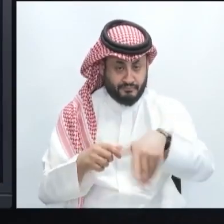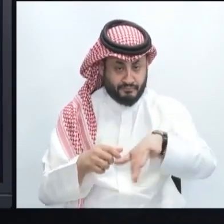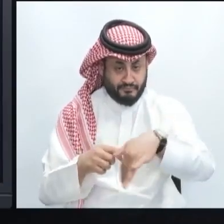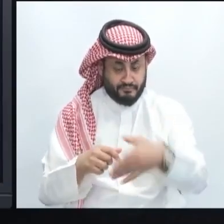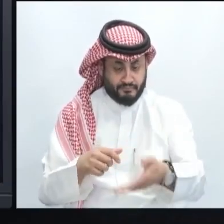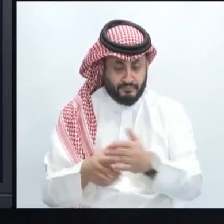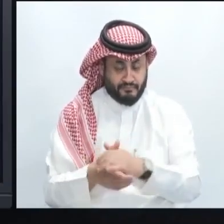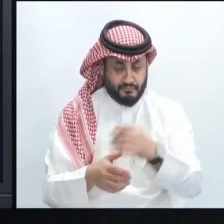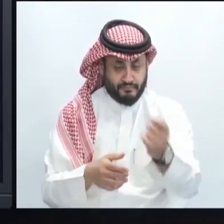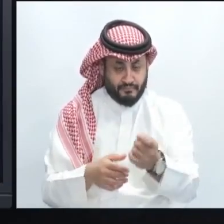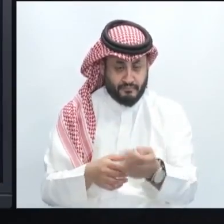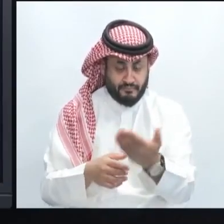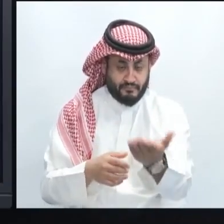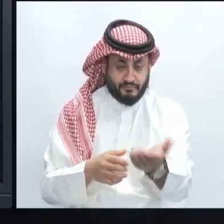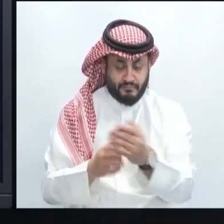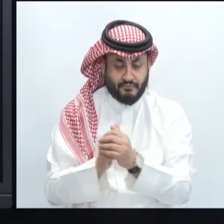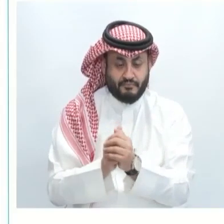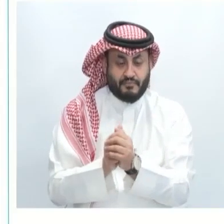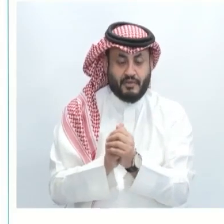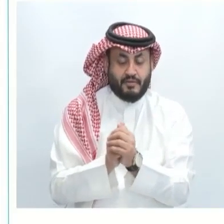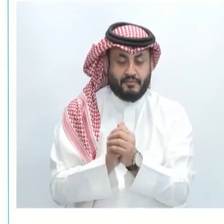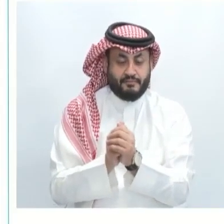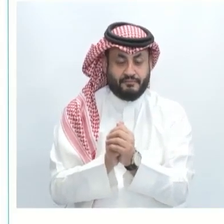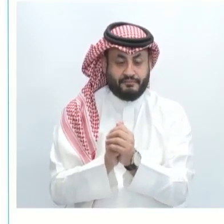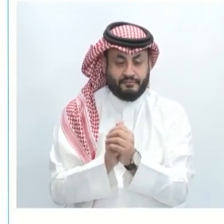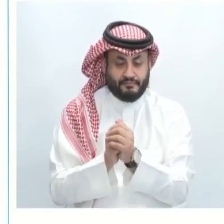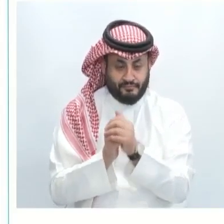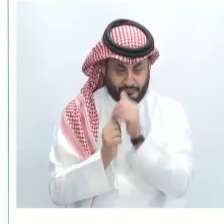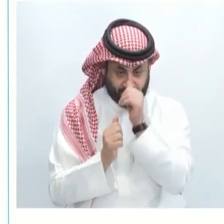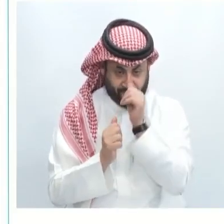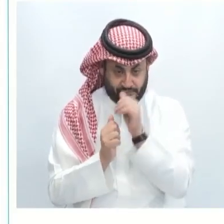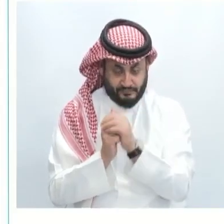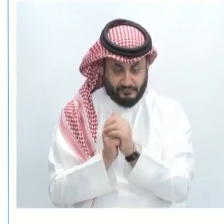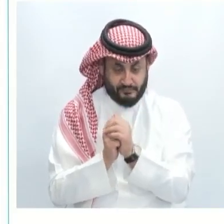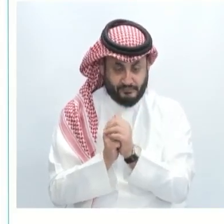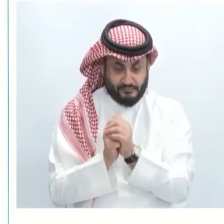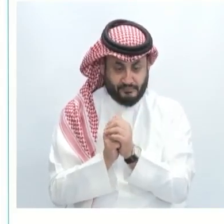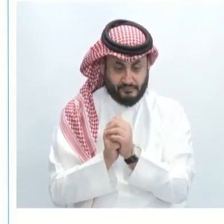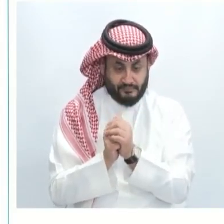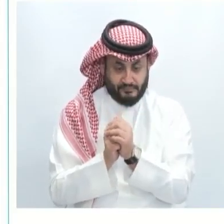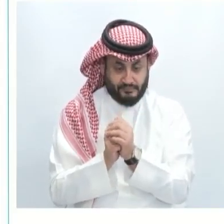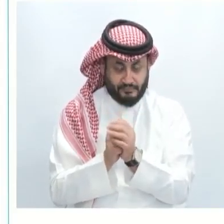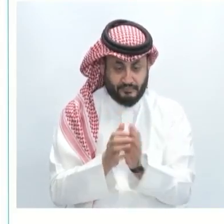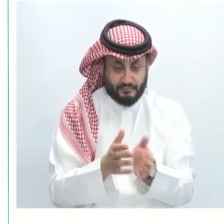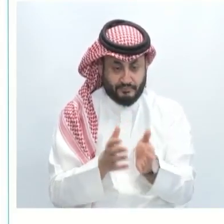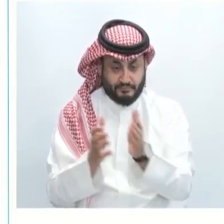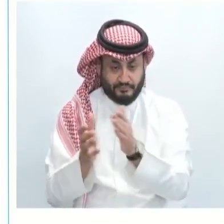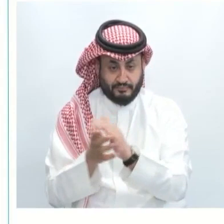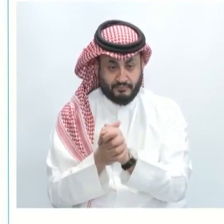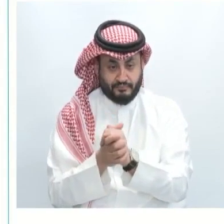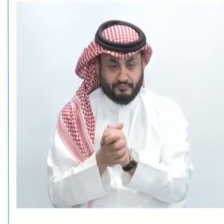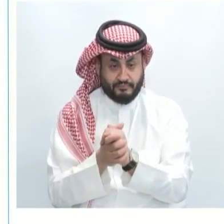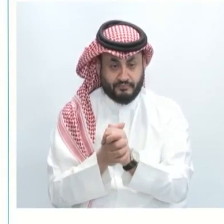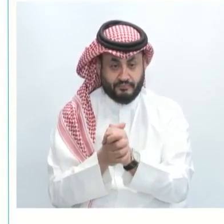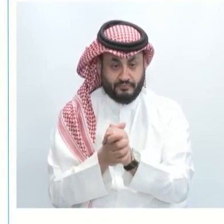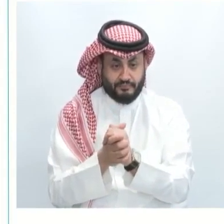And this is how we write pizza. Pizza. Now, let us move on to